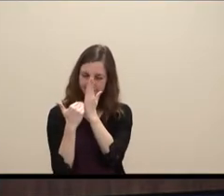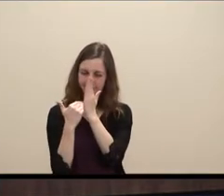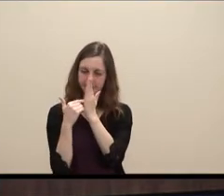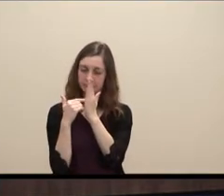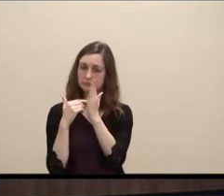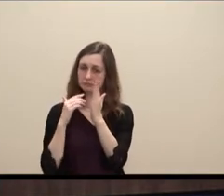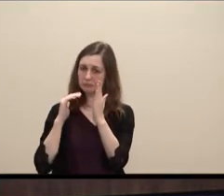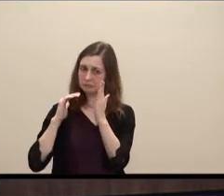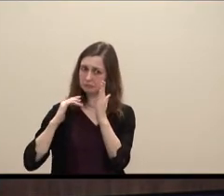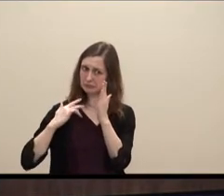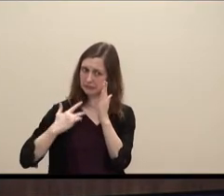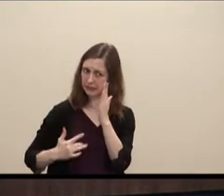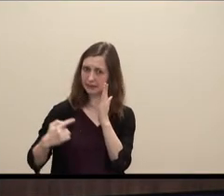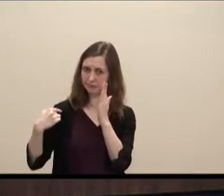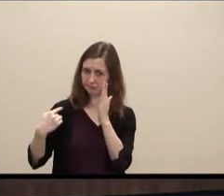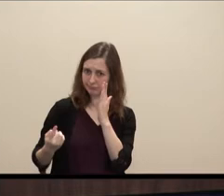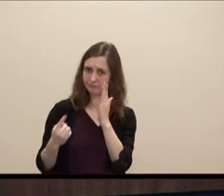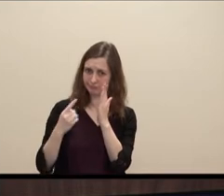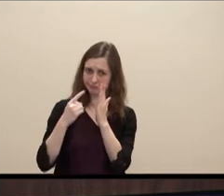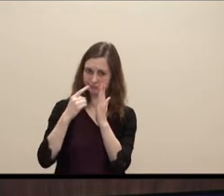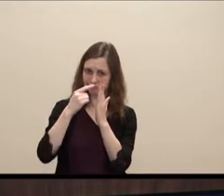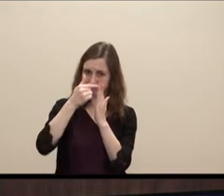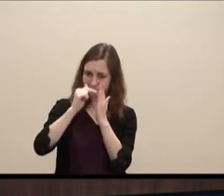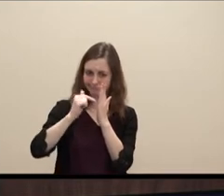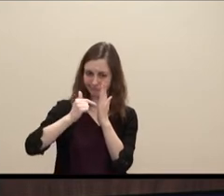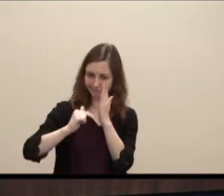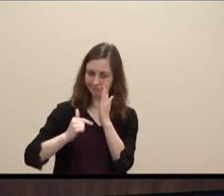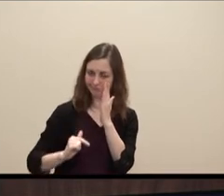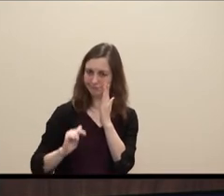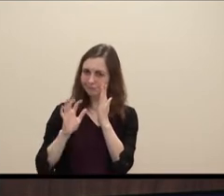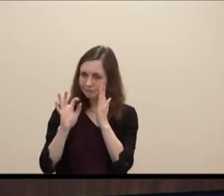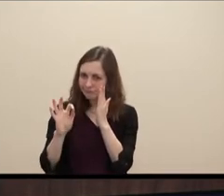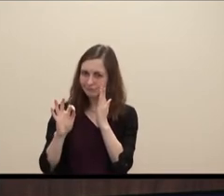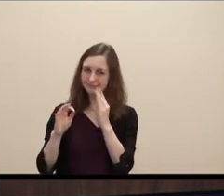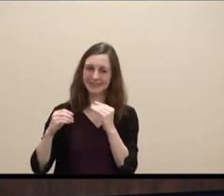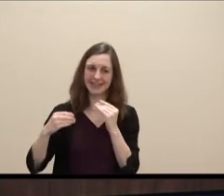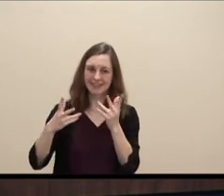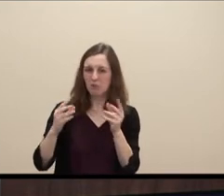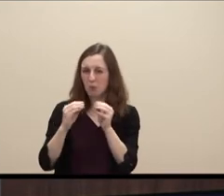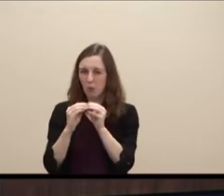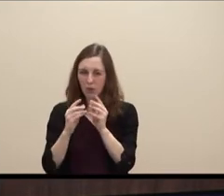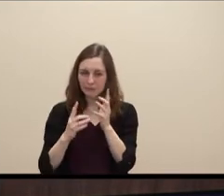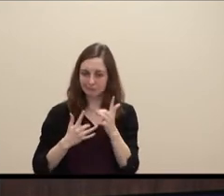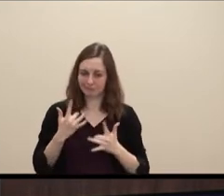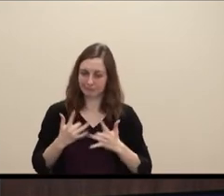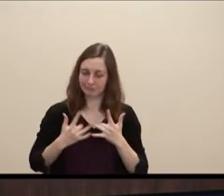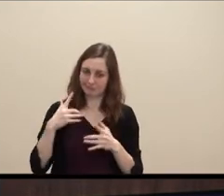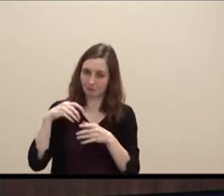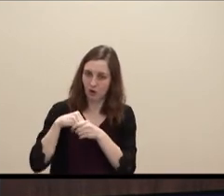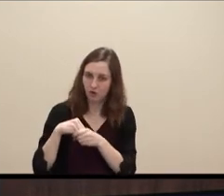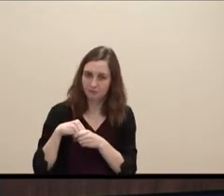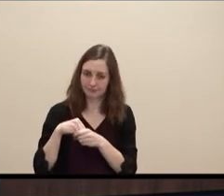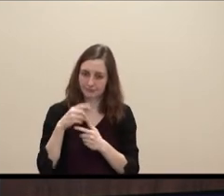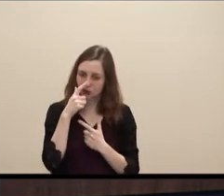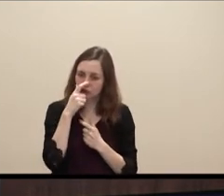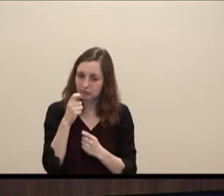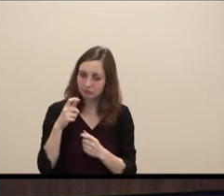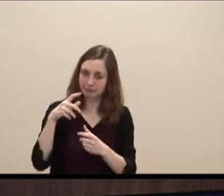item and keep the intensity going, so to speak, and the interest level going and the conversation going.